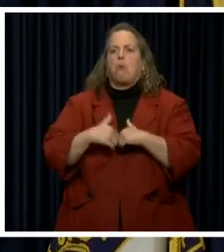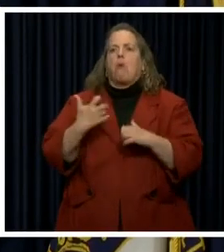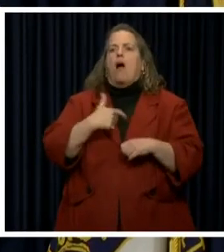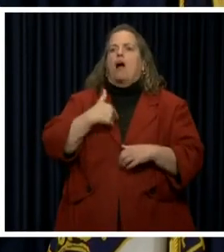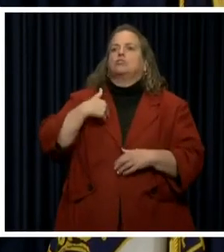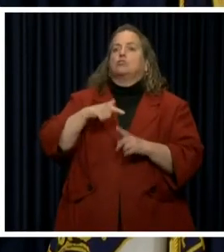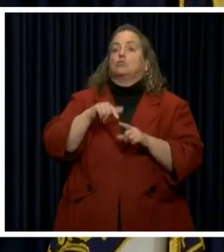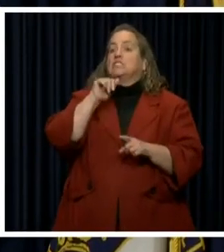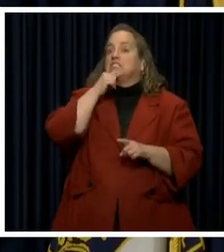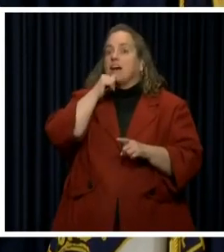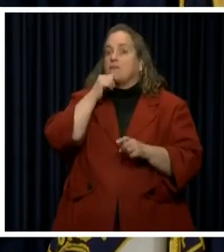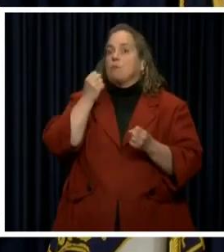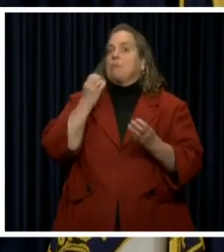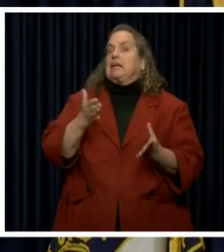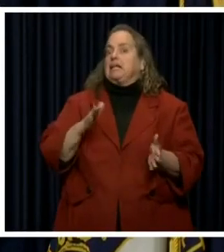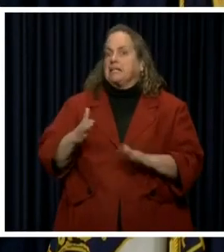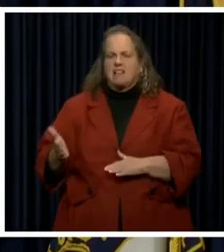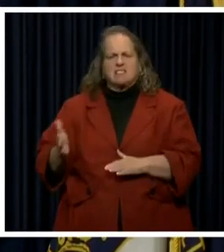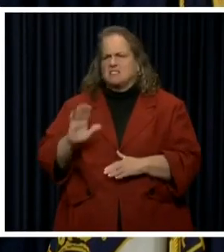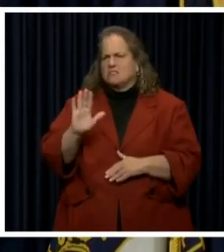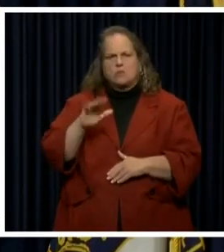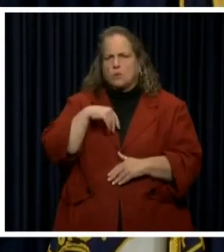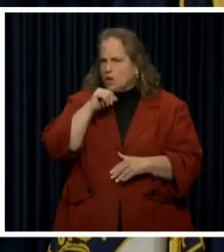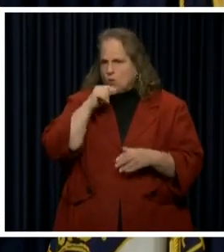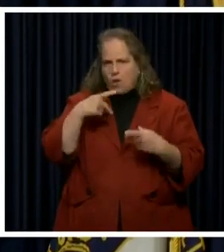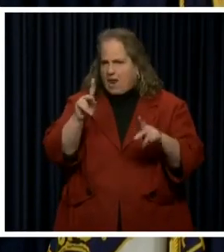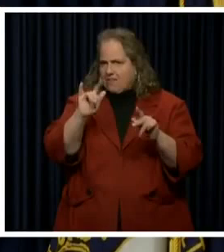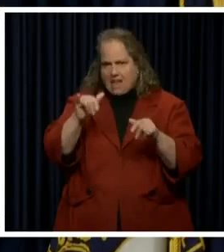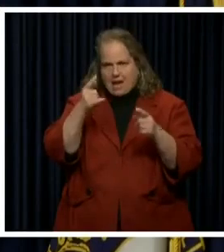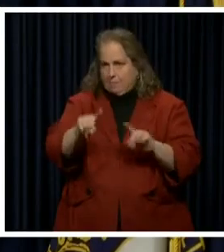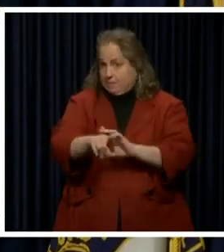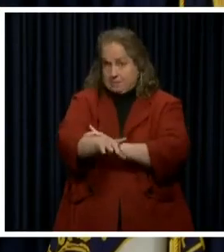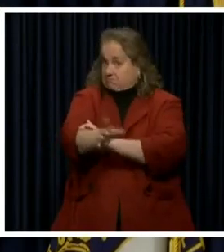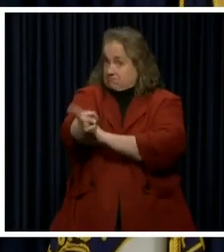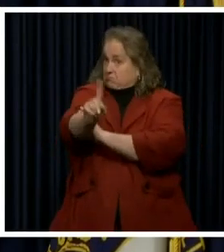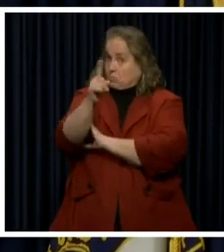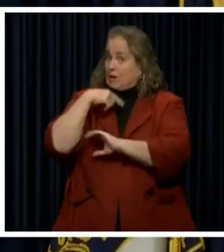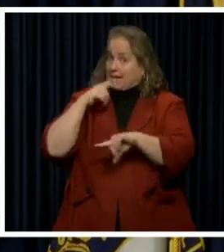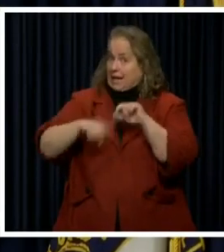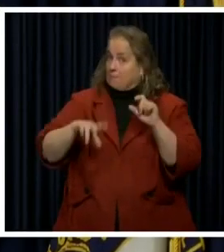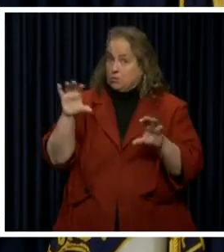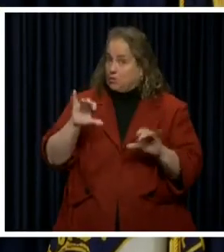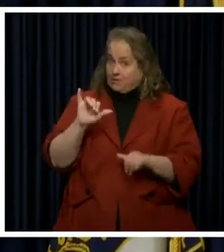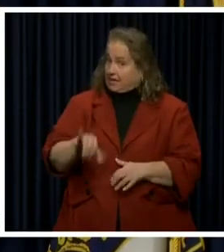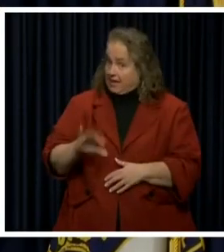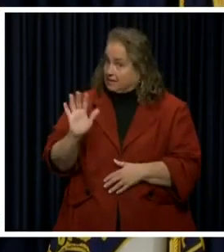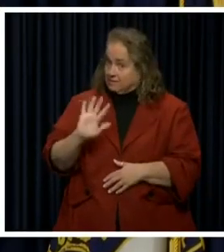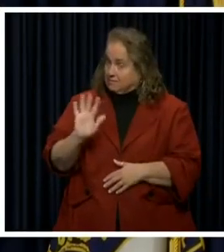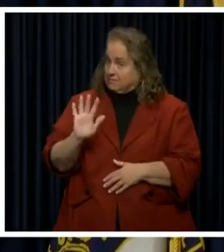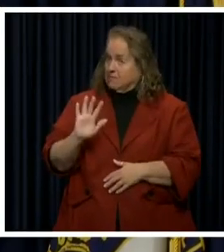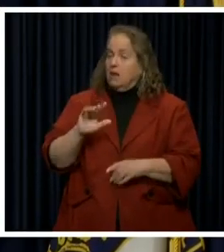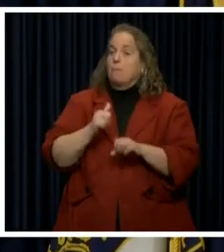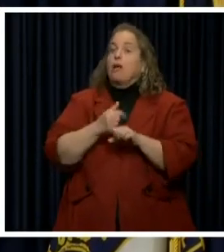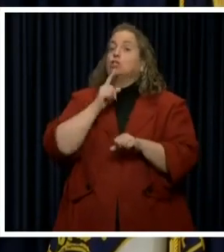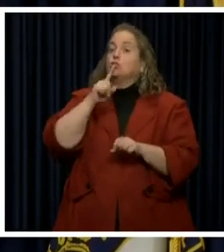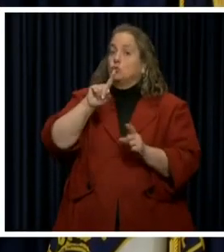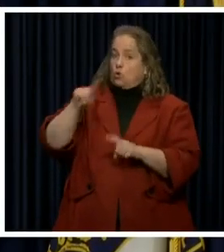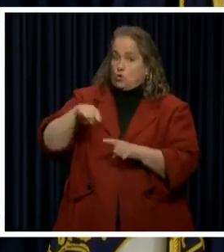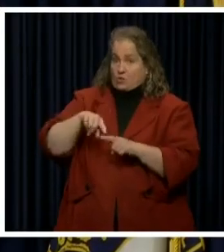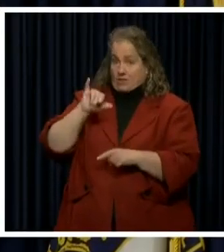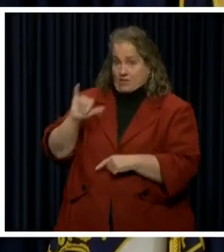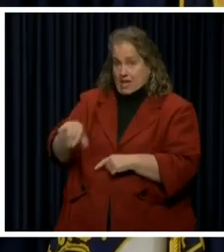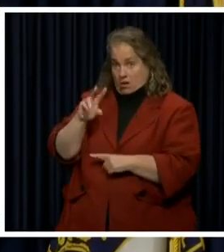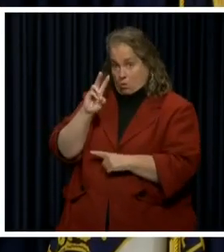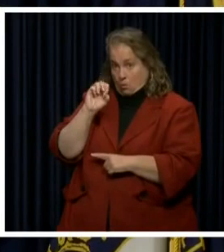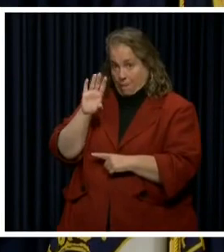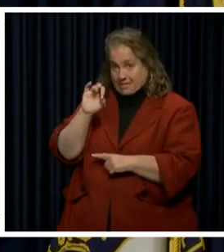big losses. We're not going to let that happen. We can't be doing that. So make sure you go to that website.